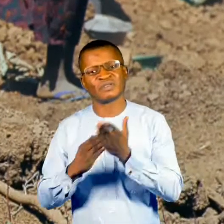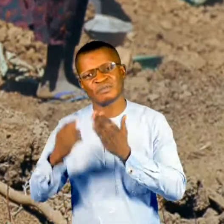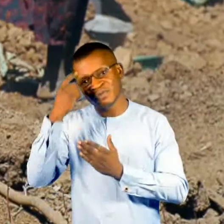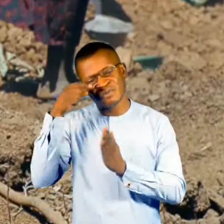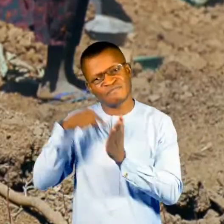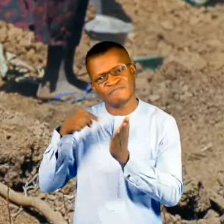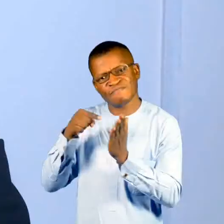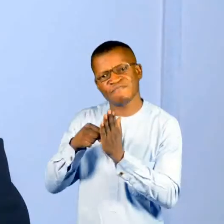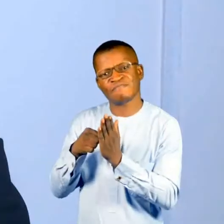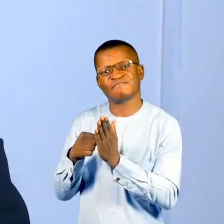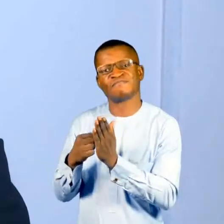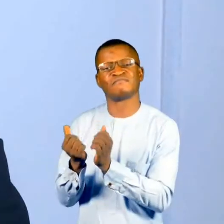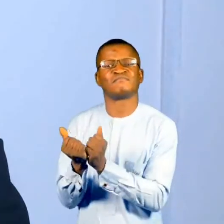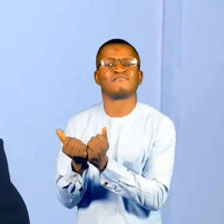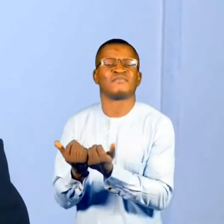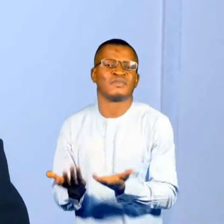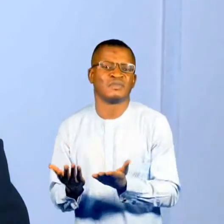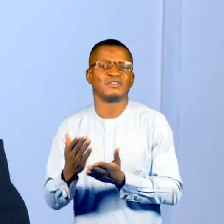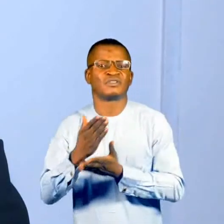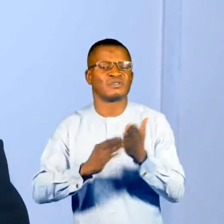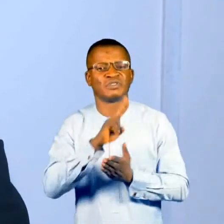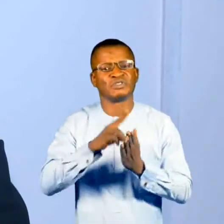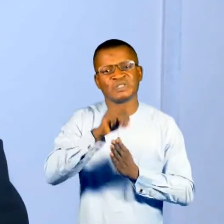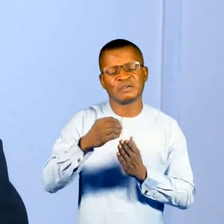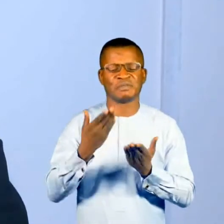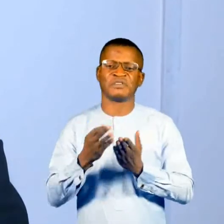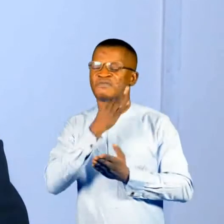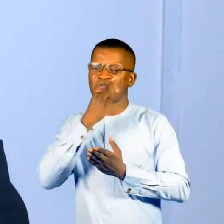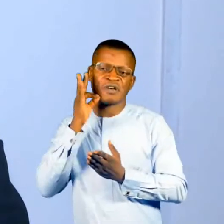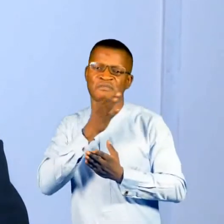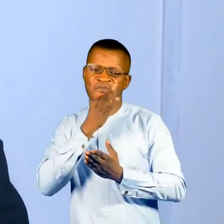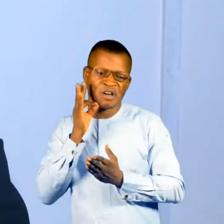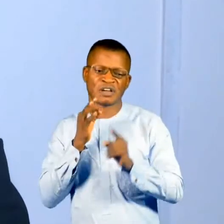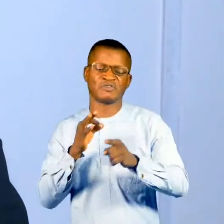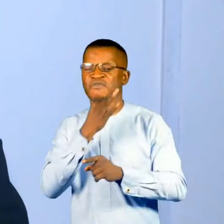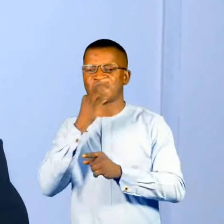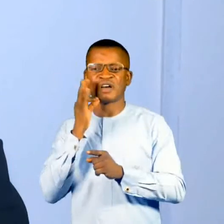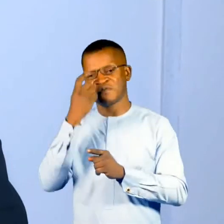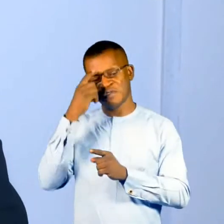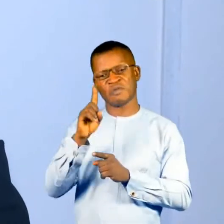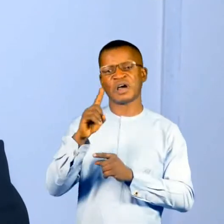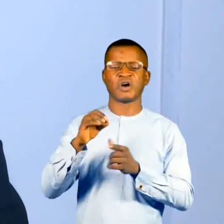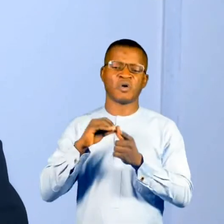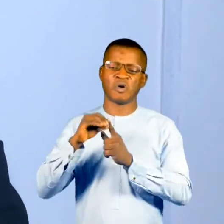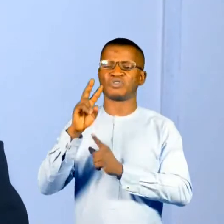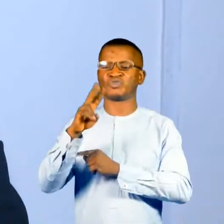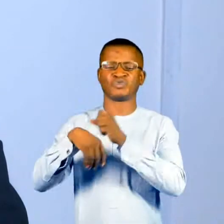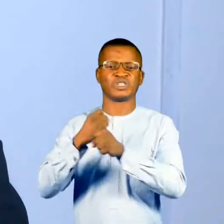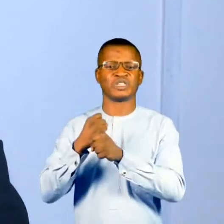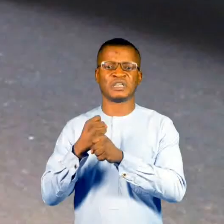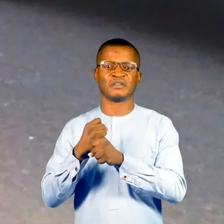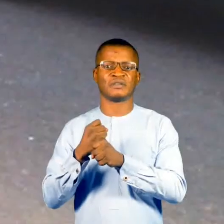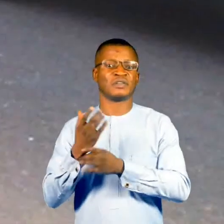debt bondage. They traffic them to farms. They say until you finish your farm for 1 or 2 years, you are not free to